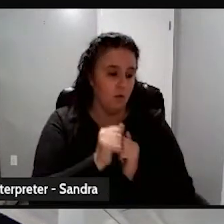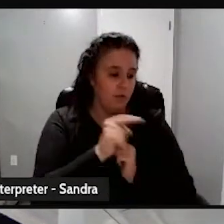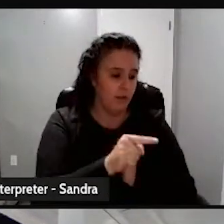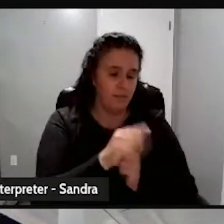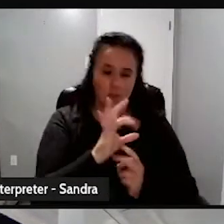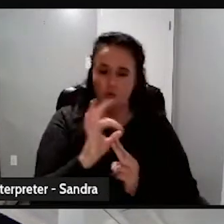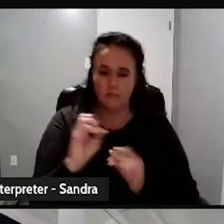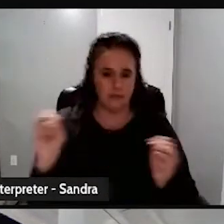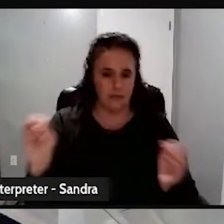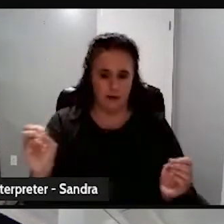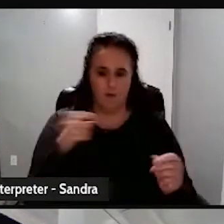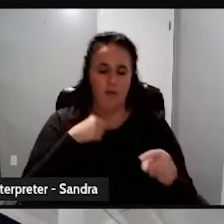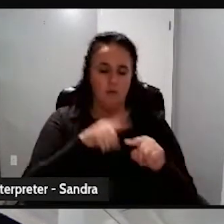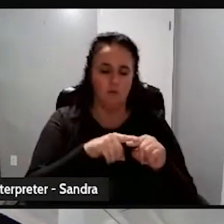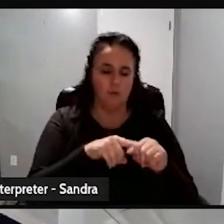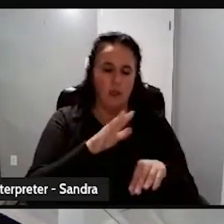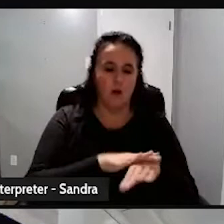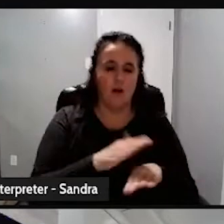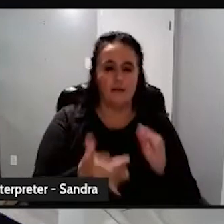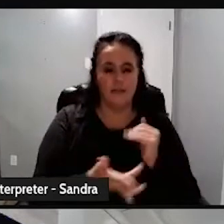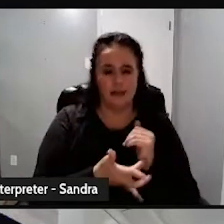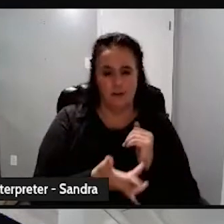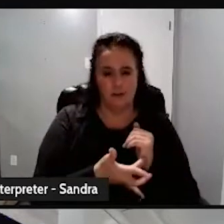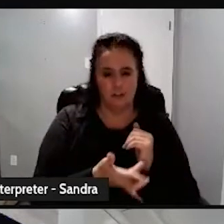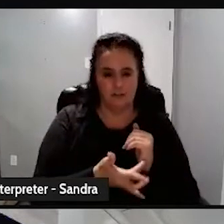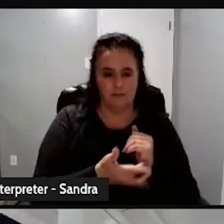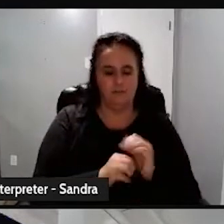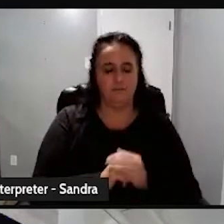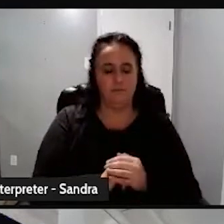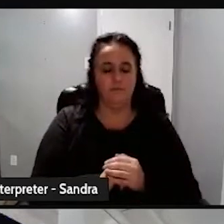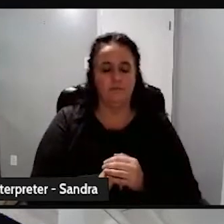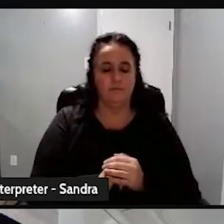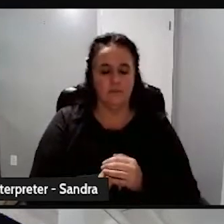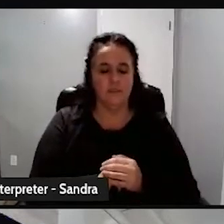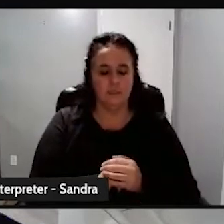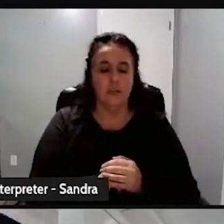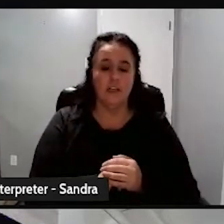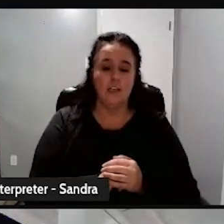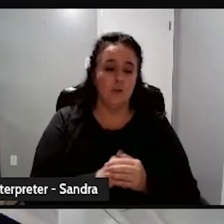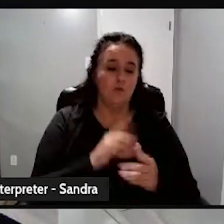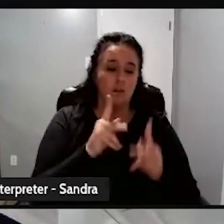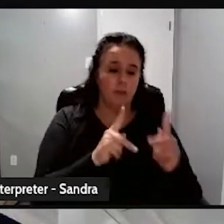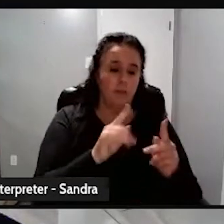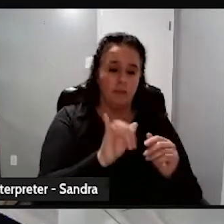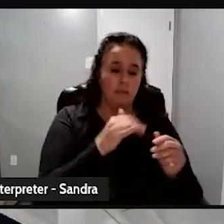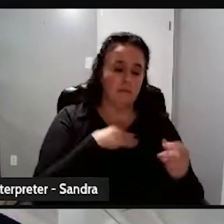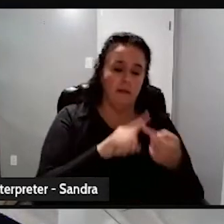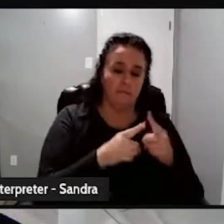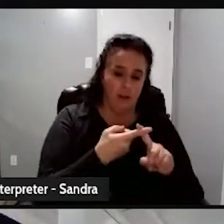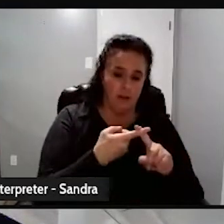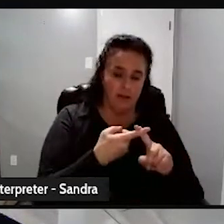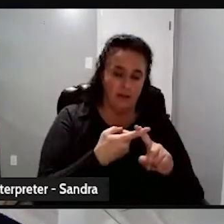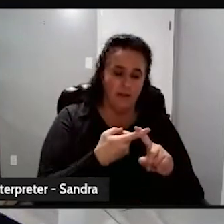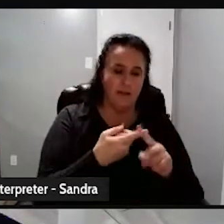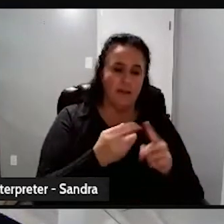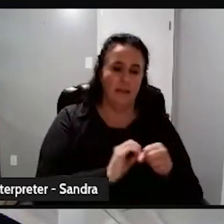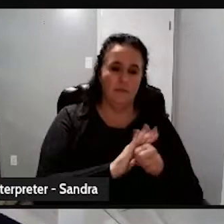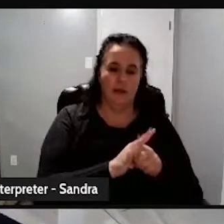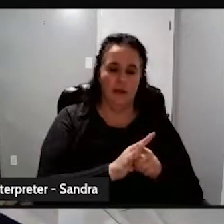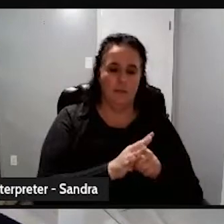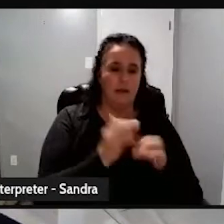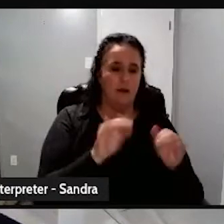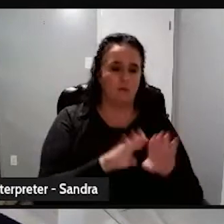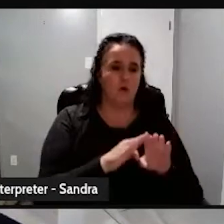need to rely on the technology. And the fact that for people like my friend, that the pandemic has opened